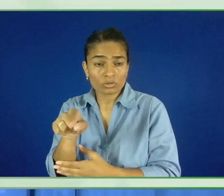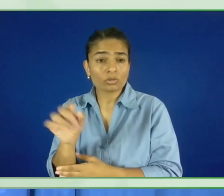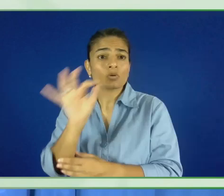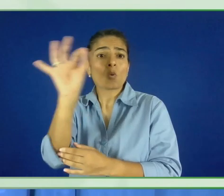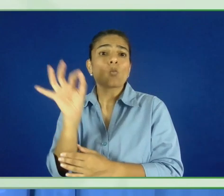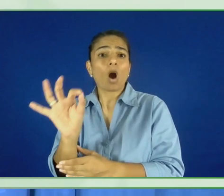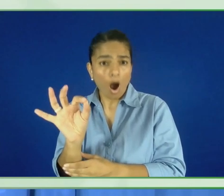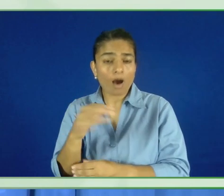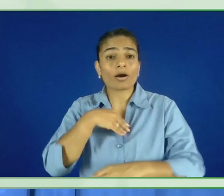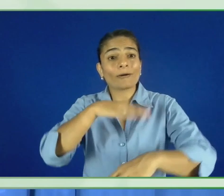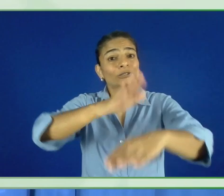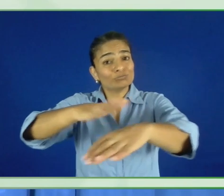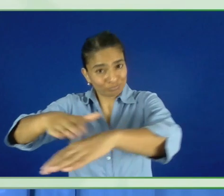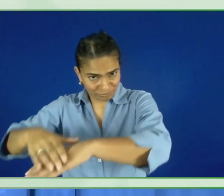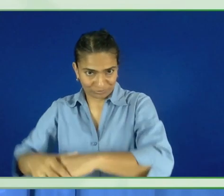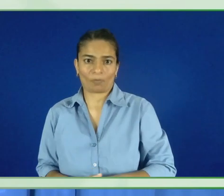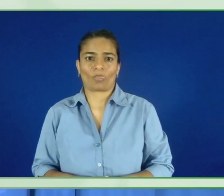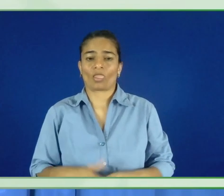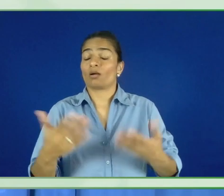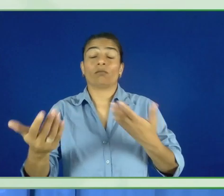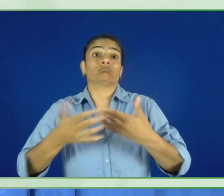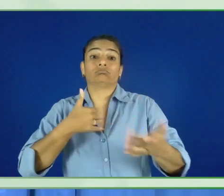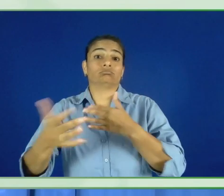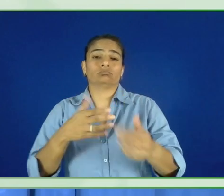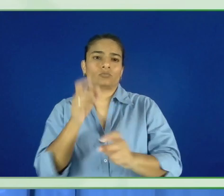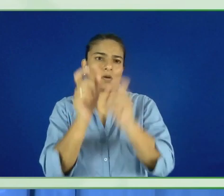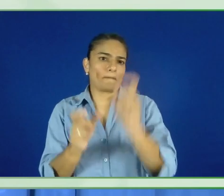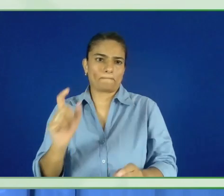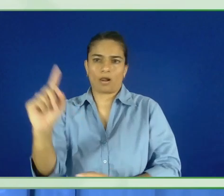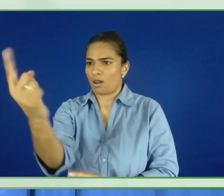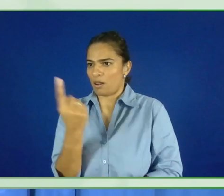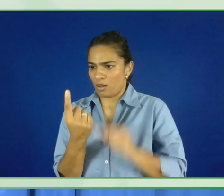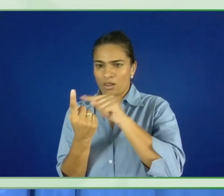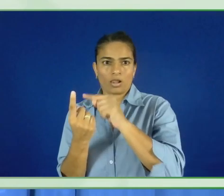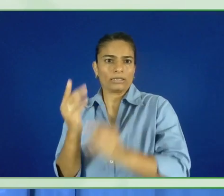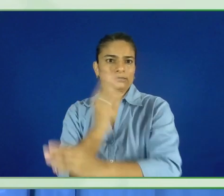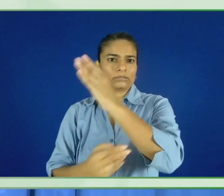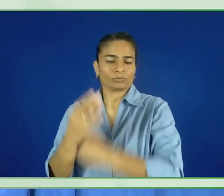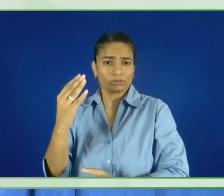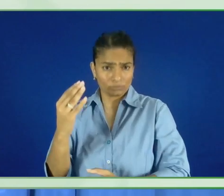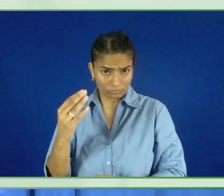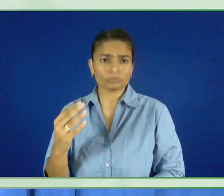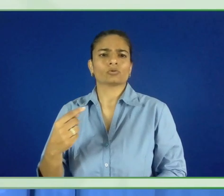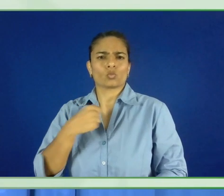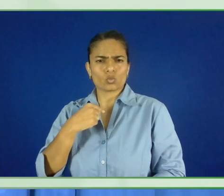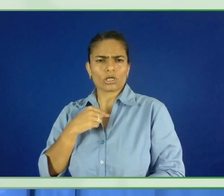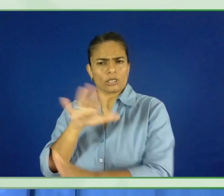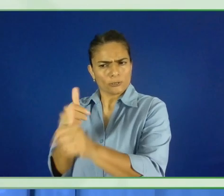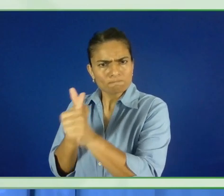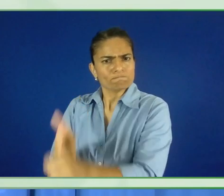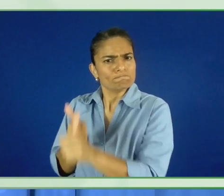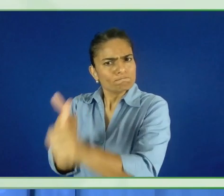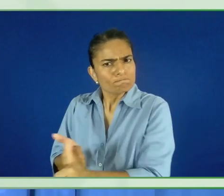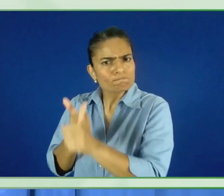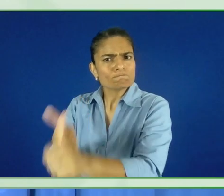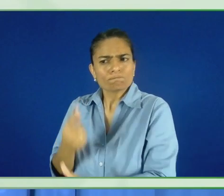any type of disability. And we have a close follow-up of the young persons and their journey to